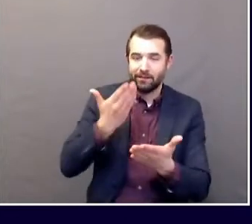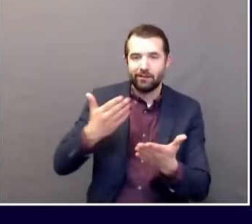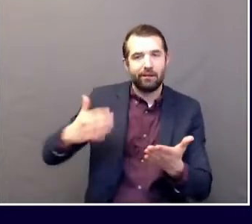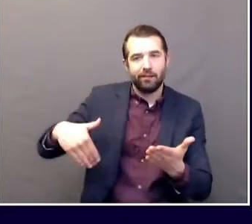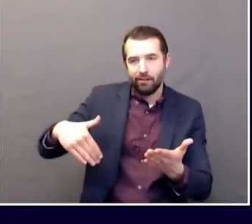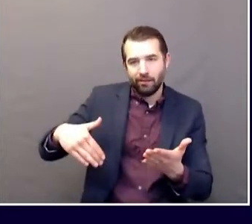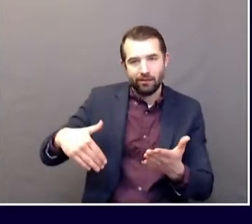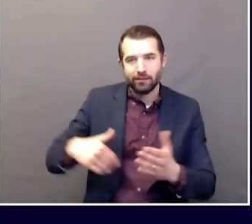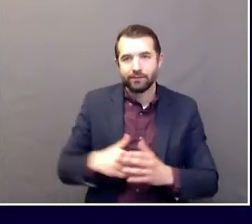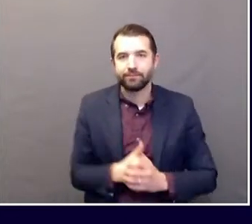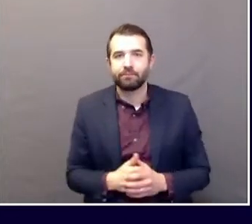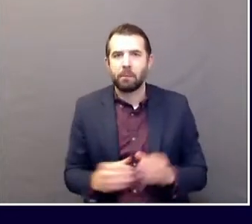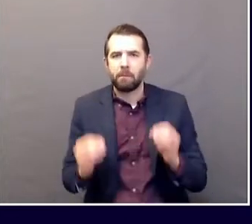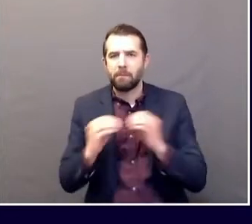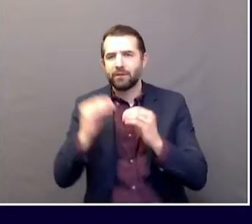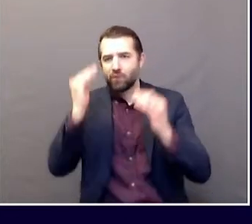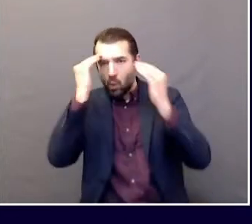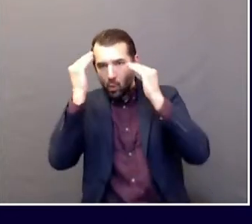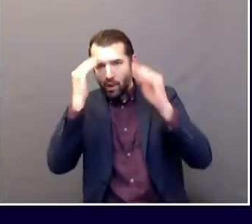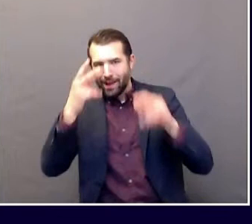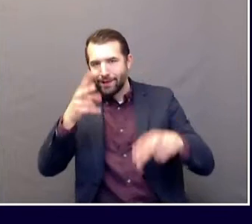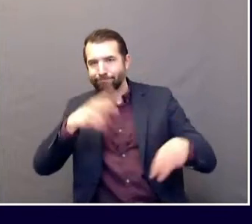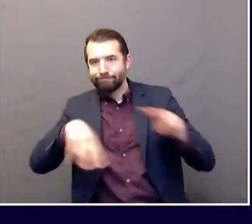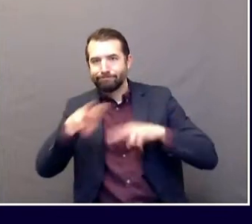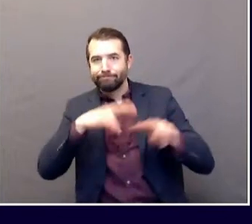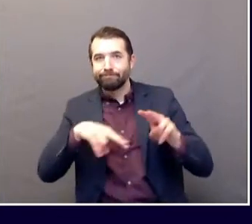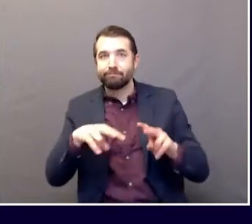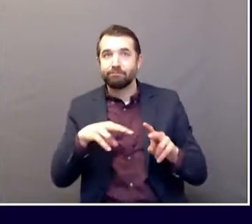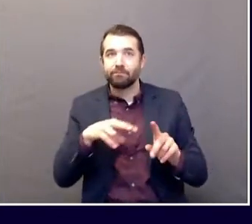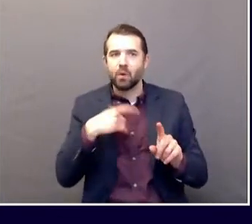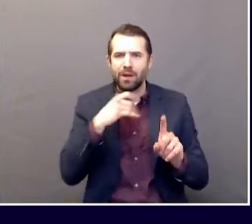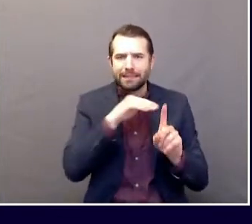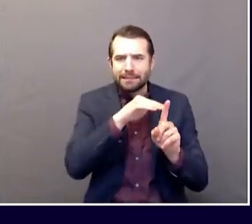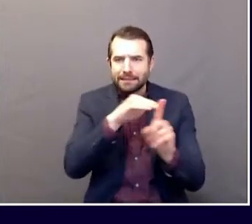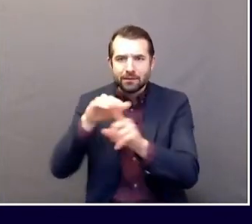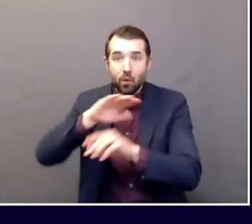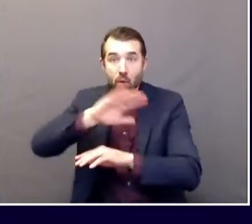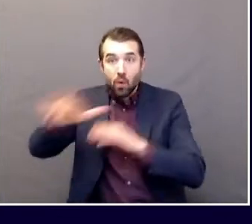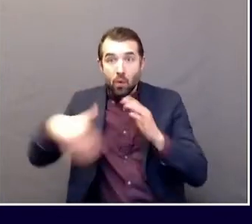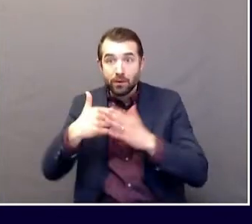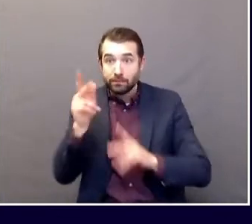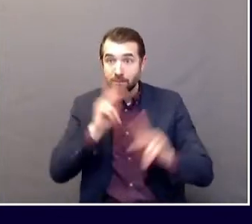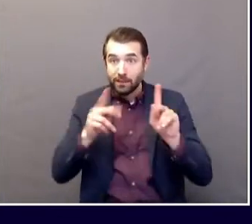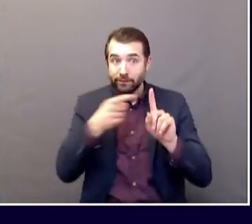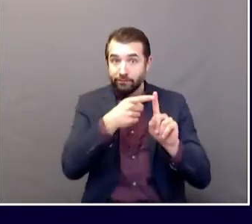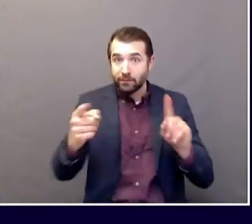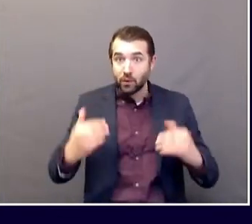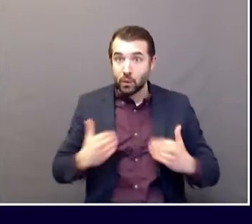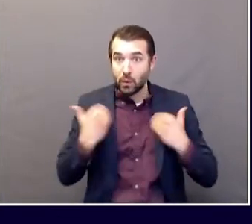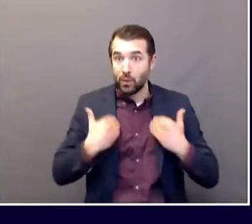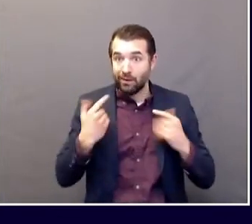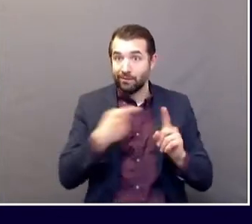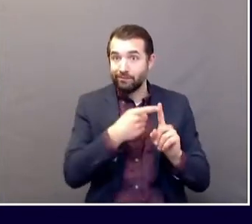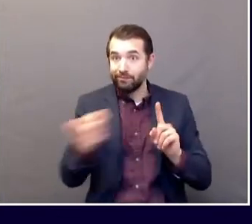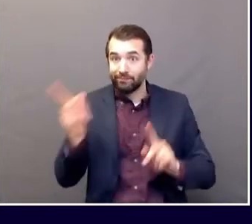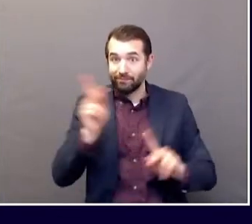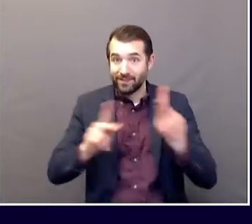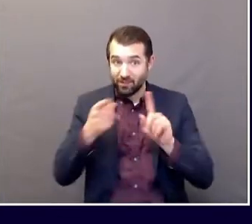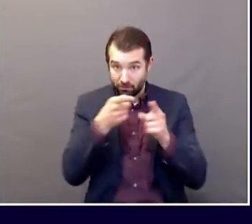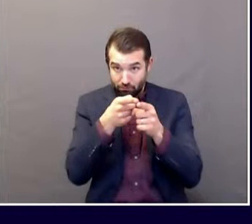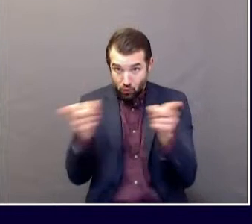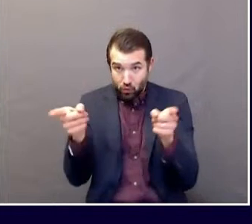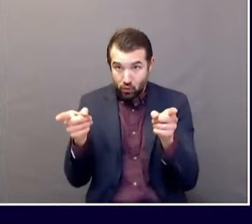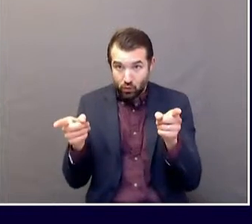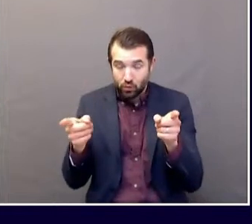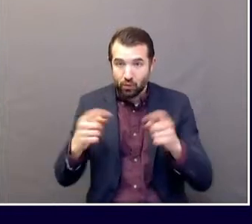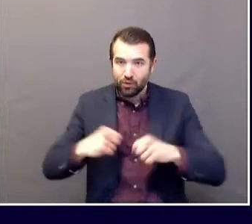is a reminder for everybody who's watching, particularly if you're a younger person, you're not immune to COVID. There have been just today an